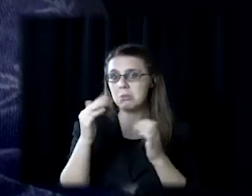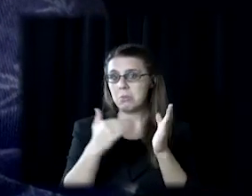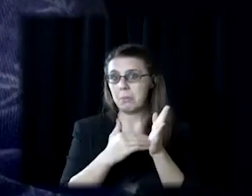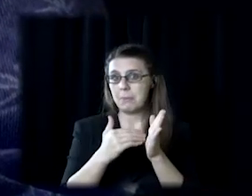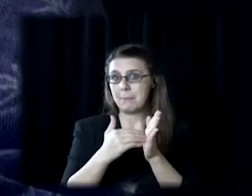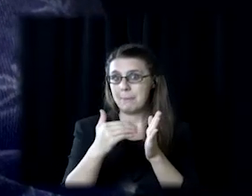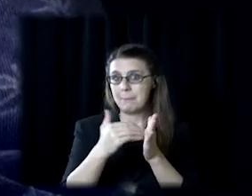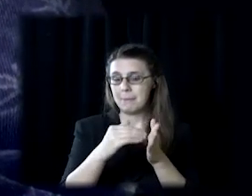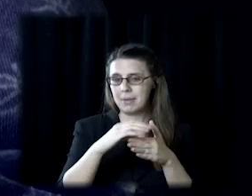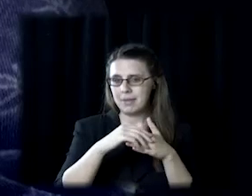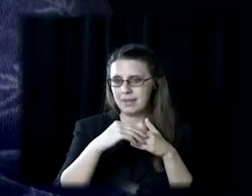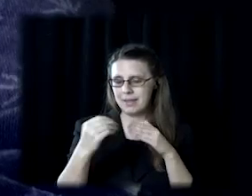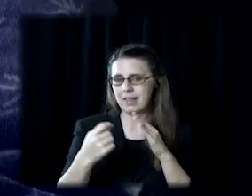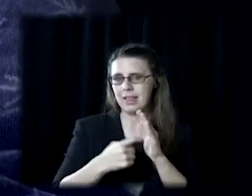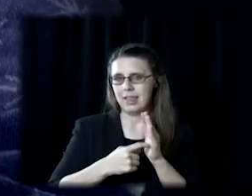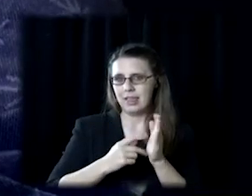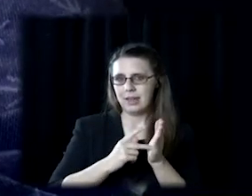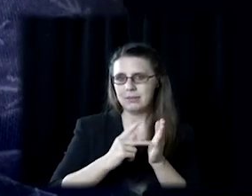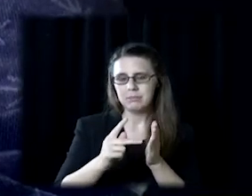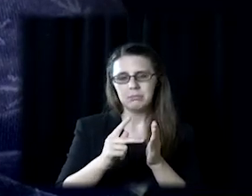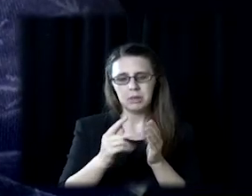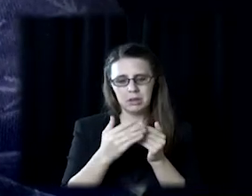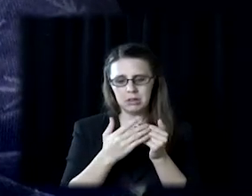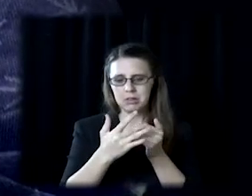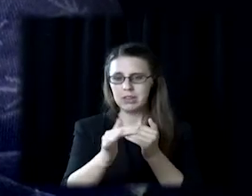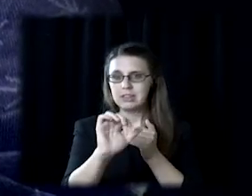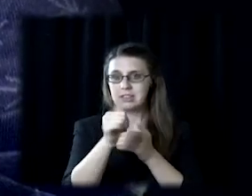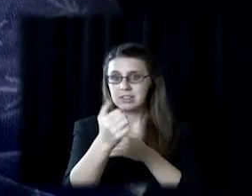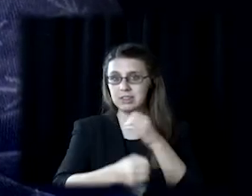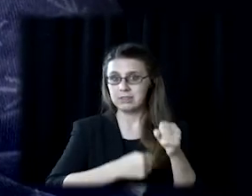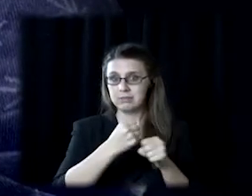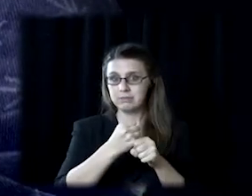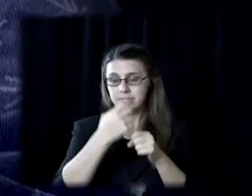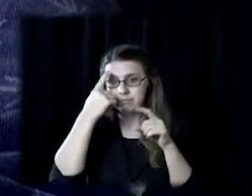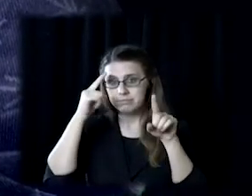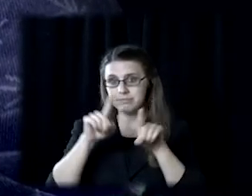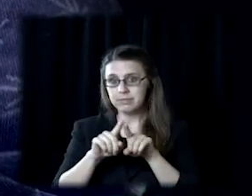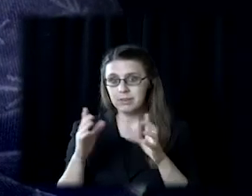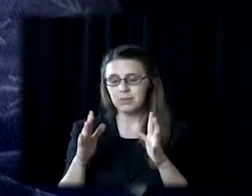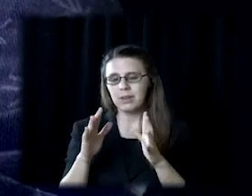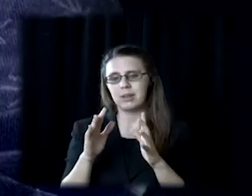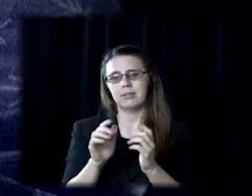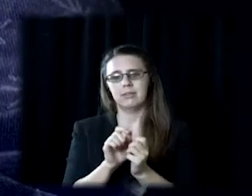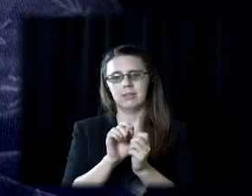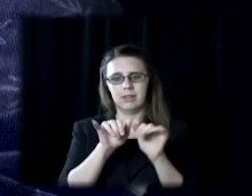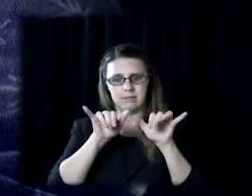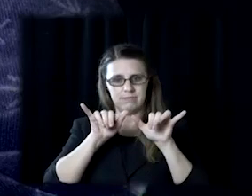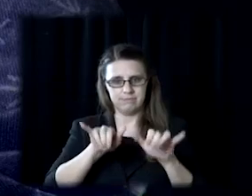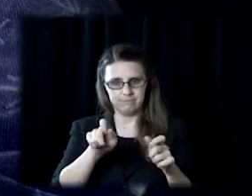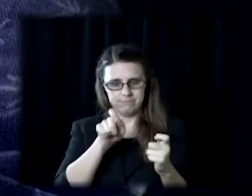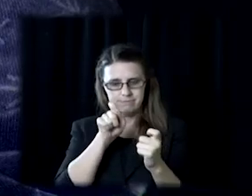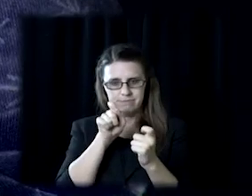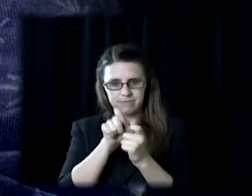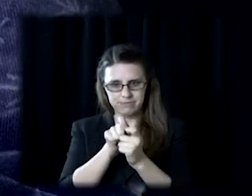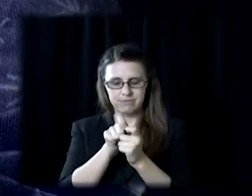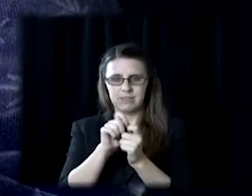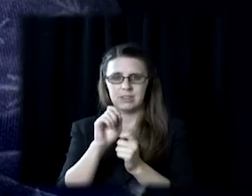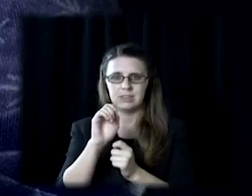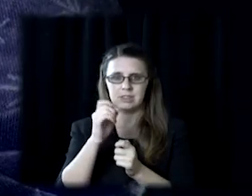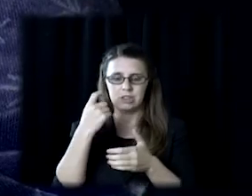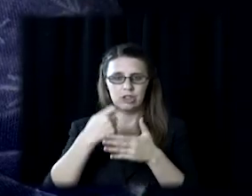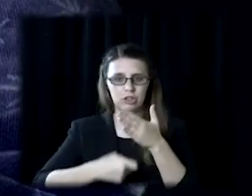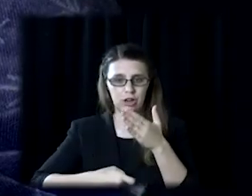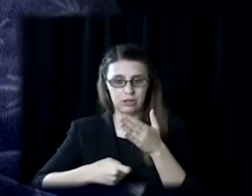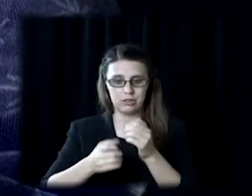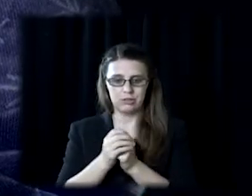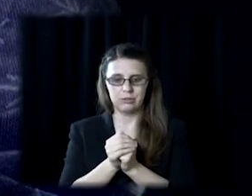10 years alone. The agreement includes a fixed transition charge as a measure for protecting PREPA's customers from